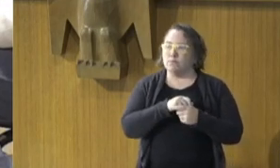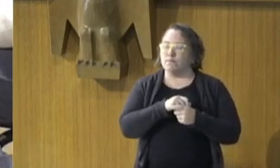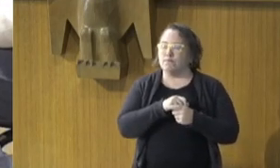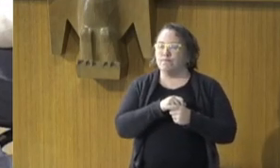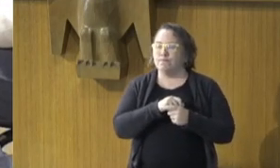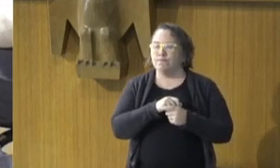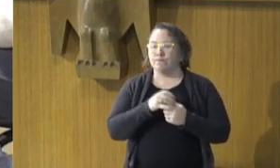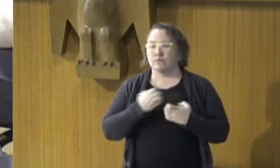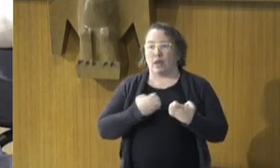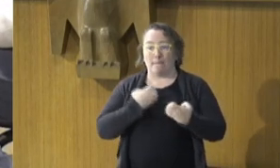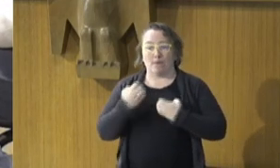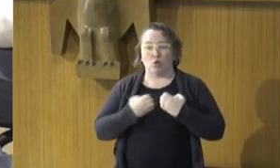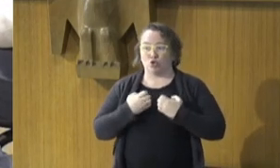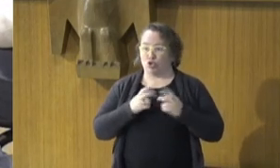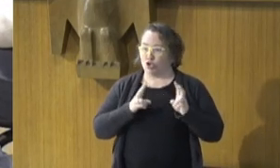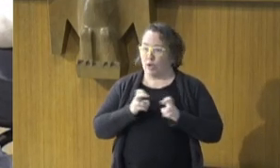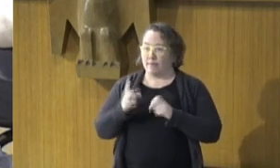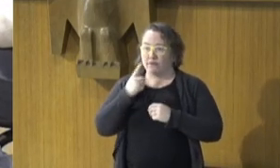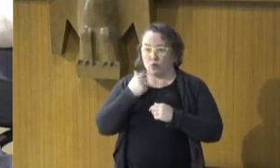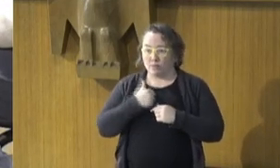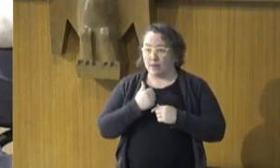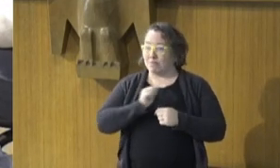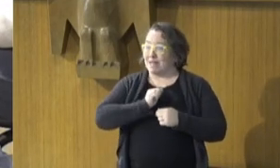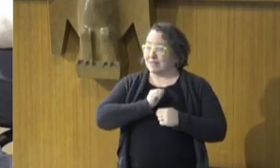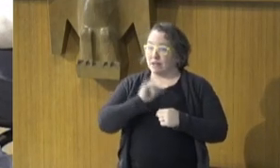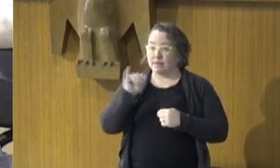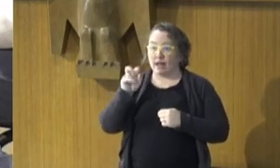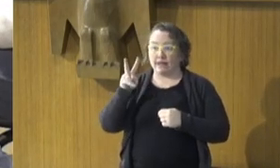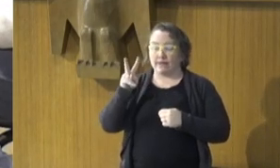Again, this is a very emotional topic for me personally, going through IVF.